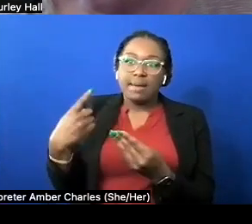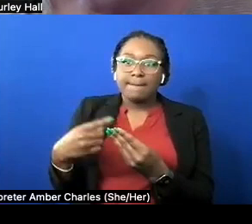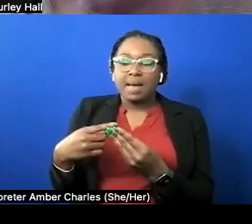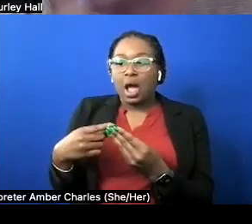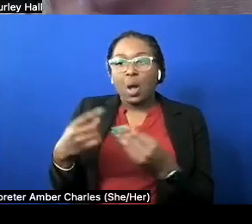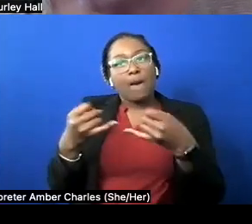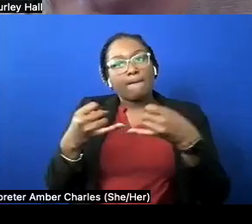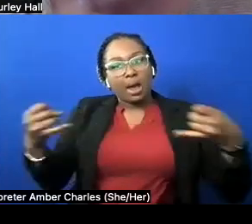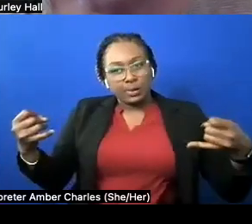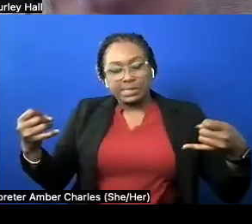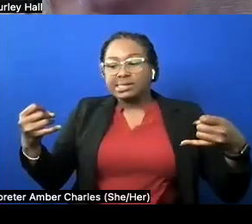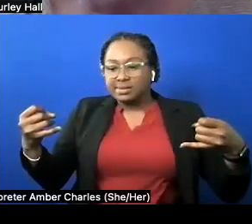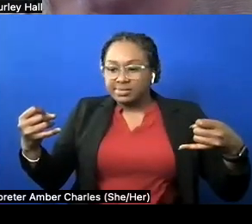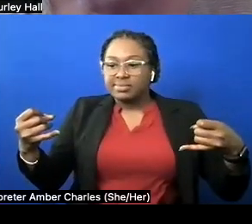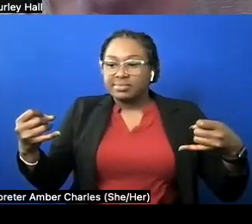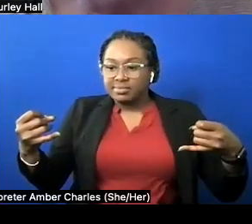and how